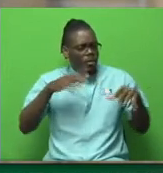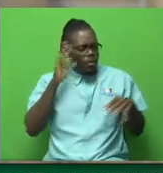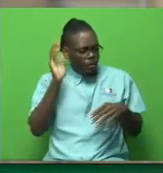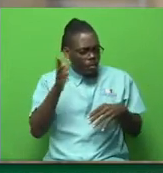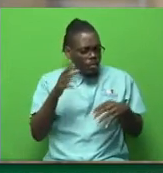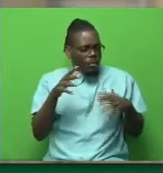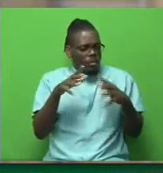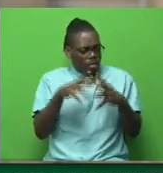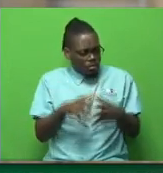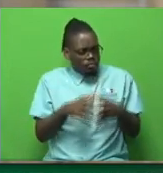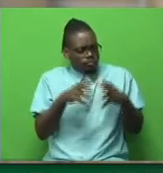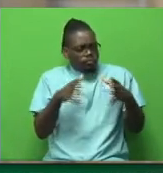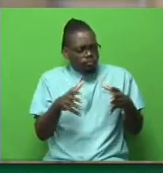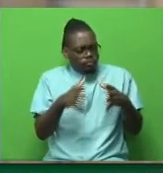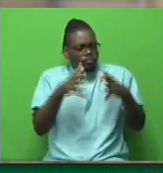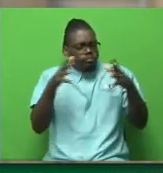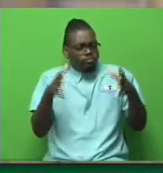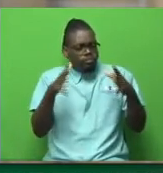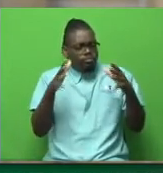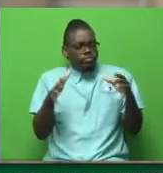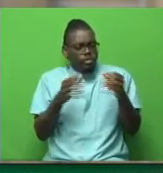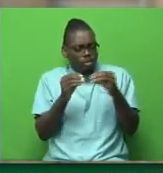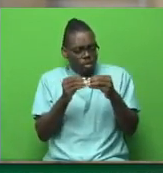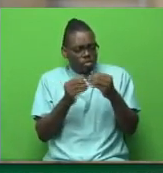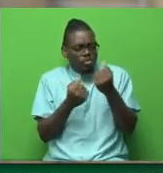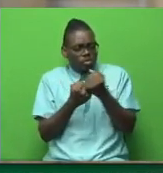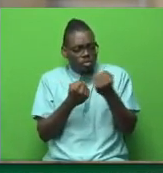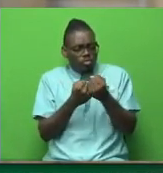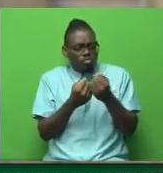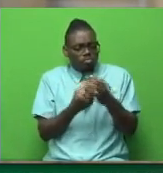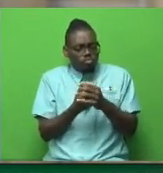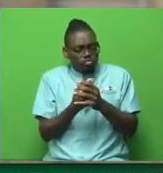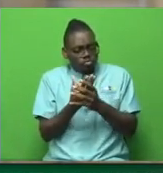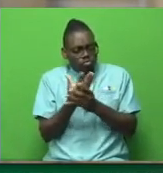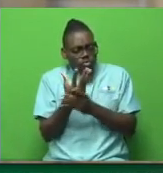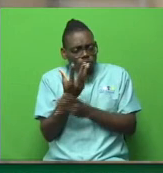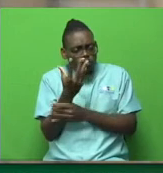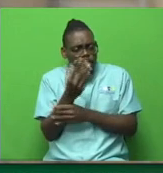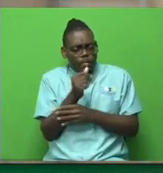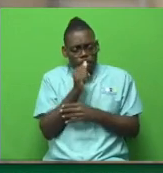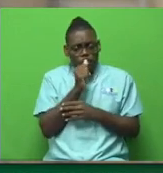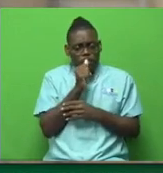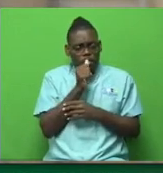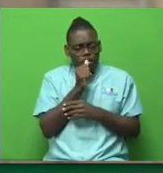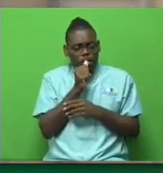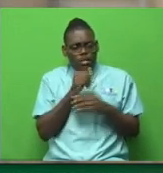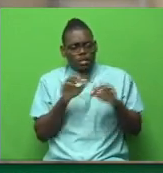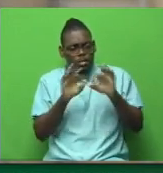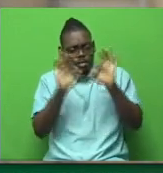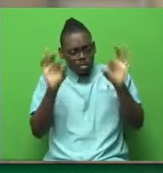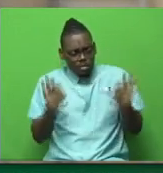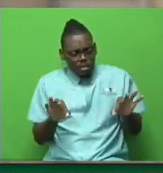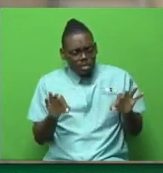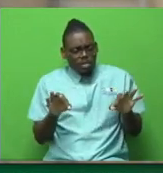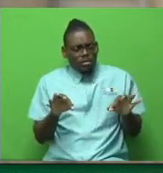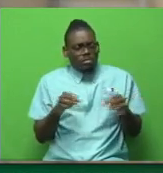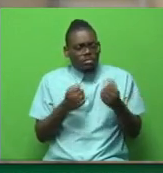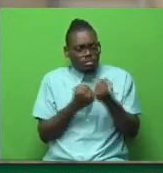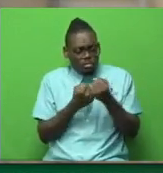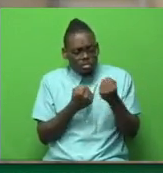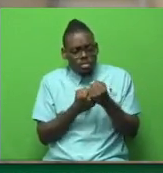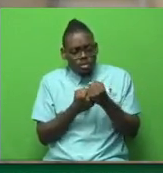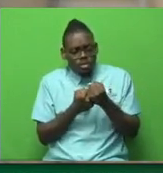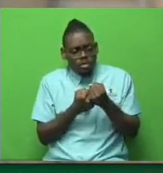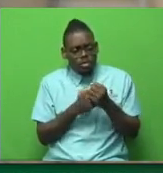shortfall of 2500 rooms private sector investment in hotels such as the proposed new Marriott Hotel at Rocky Point